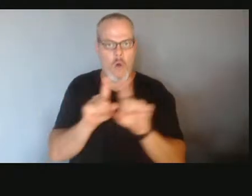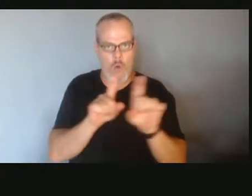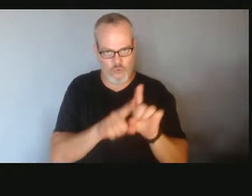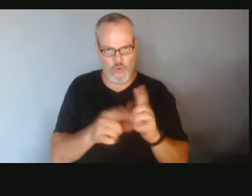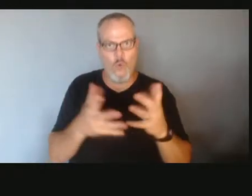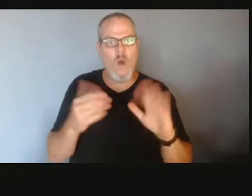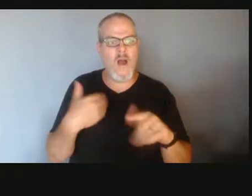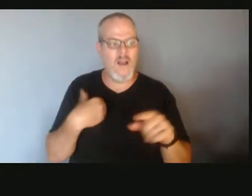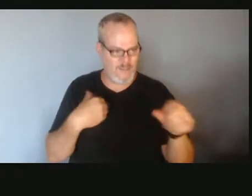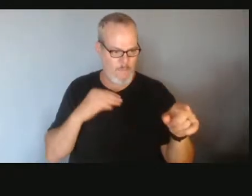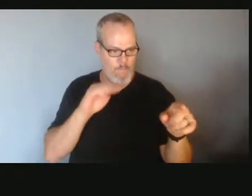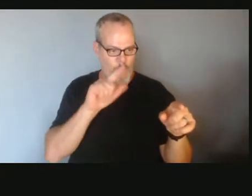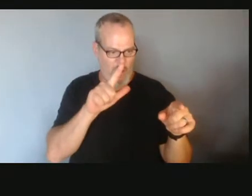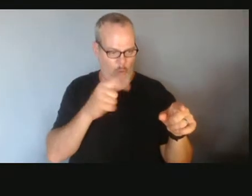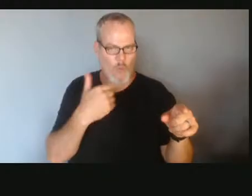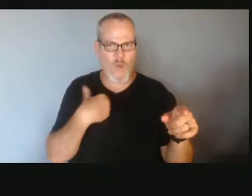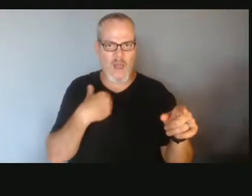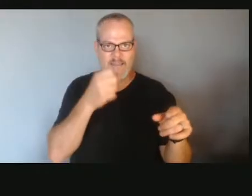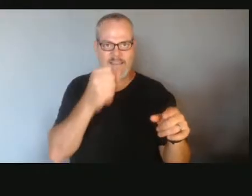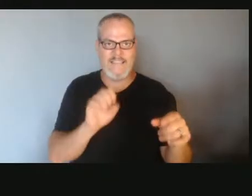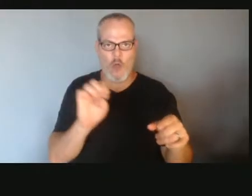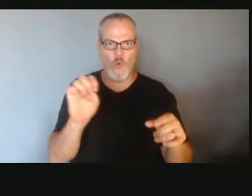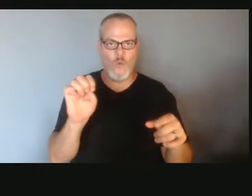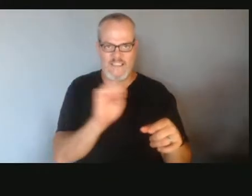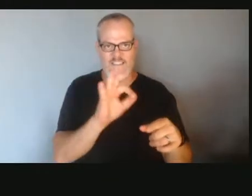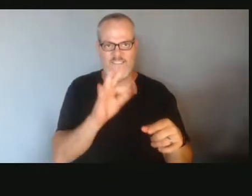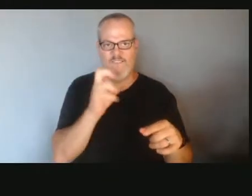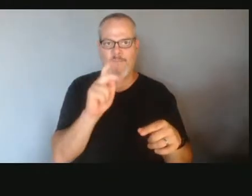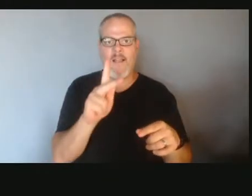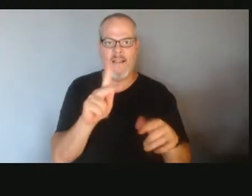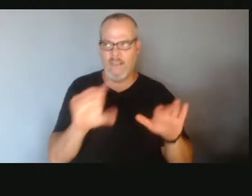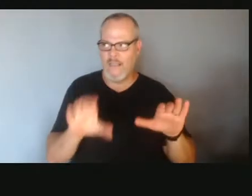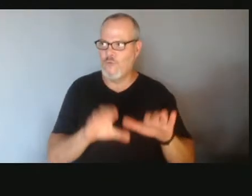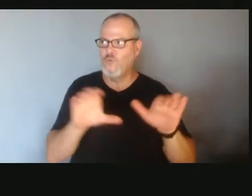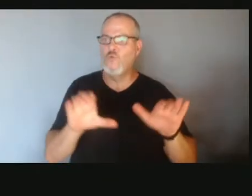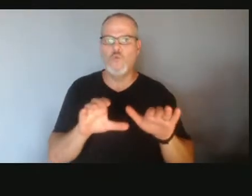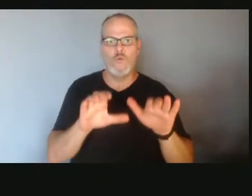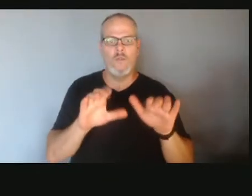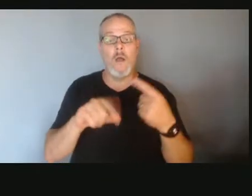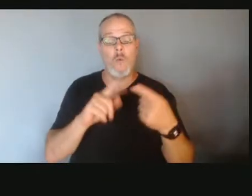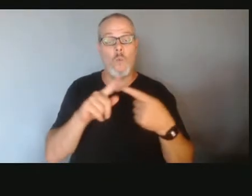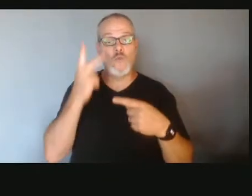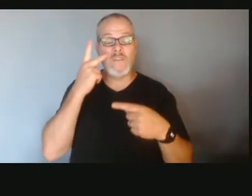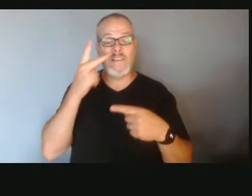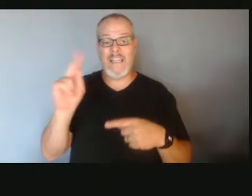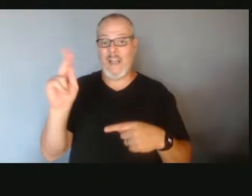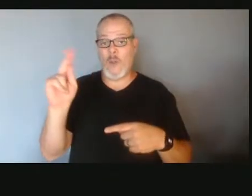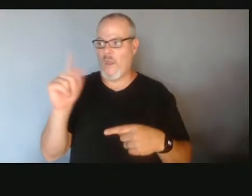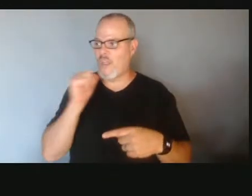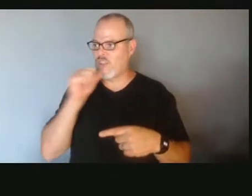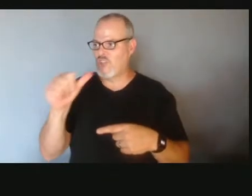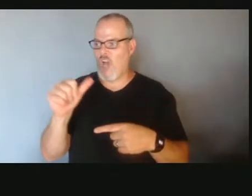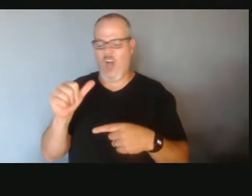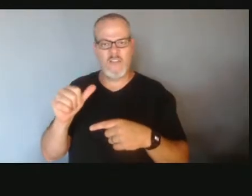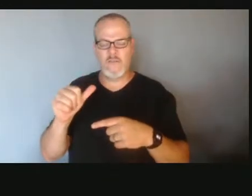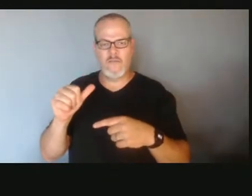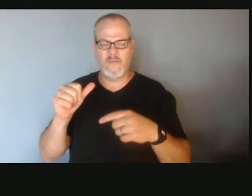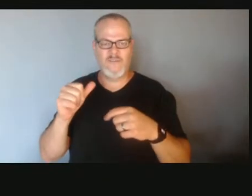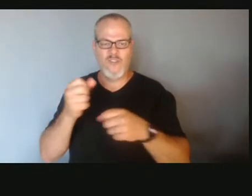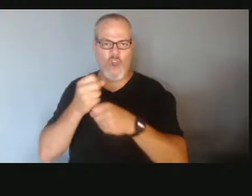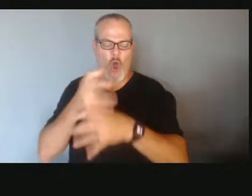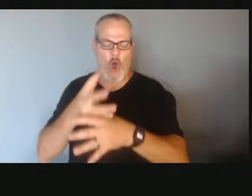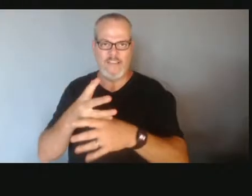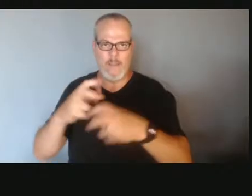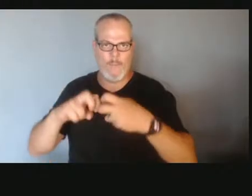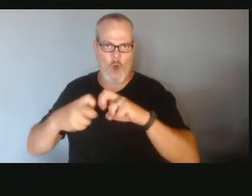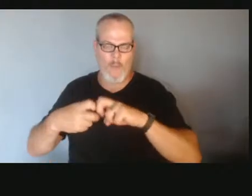to move in this direction and can do so when Kīlauea is not putting up any fight, we'll call it. But when Kīlauea